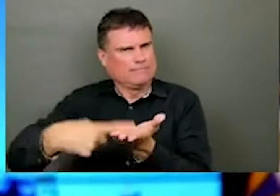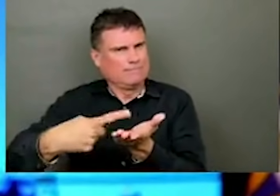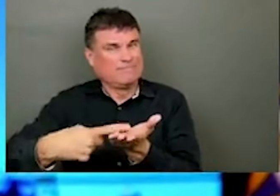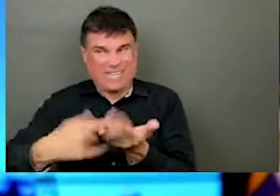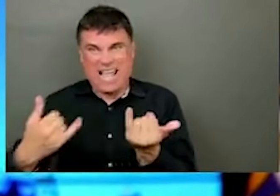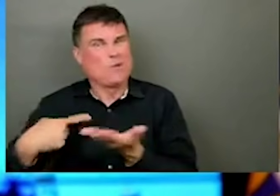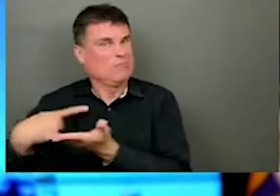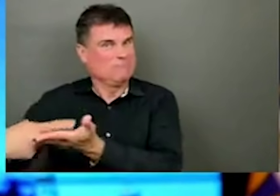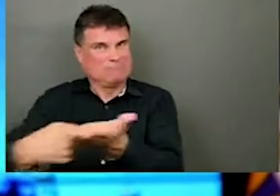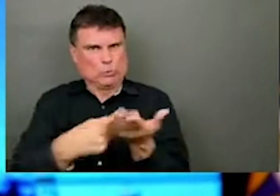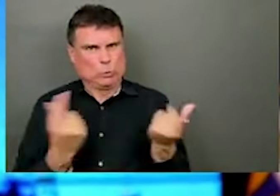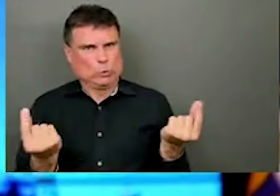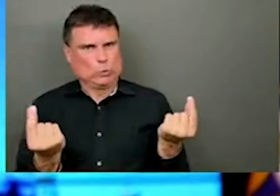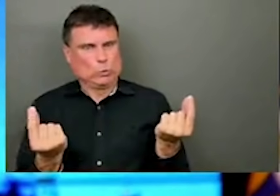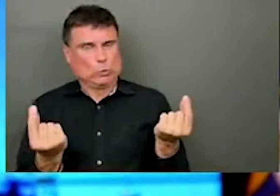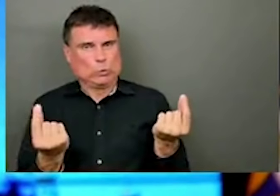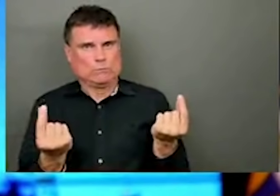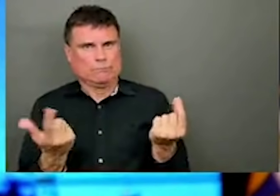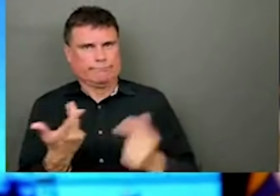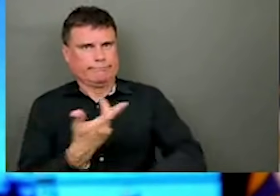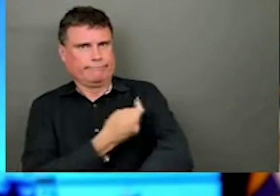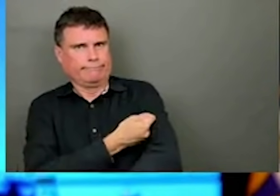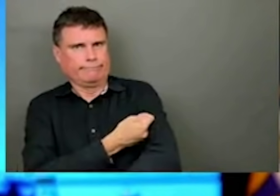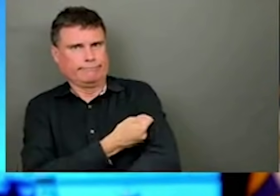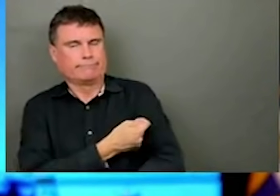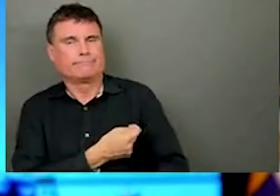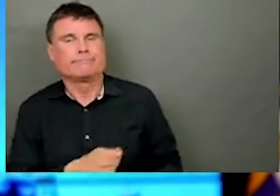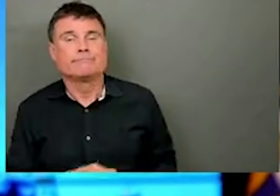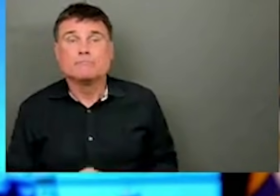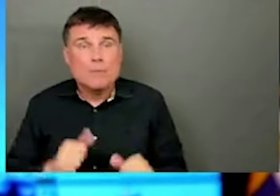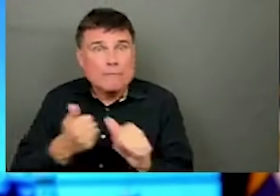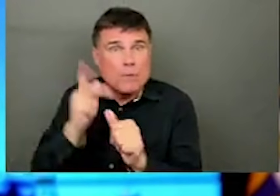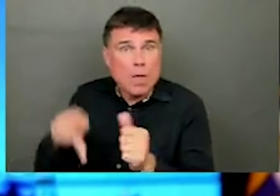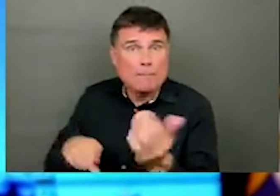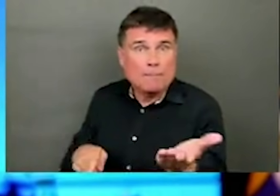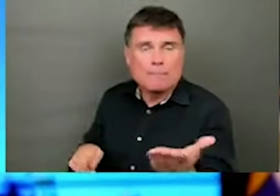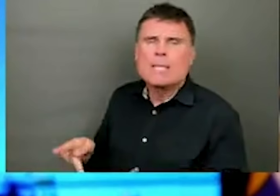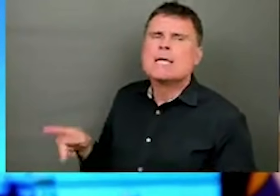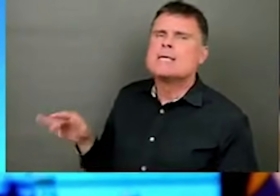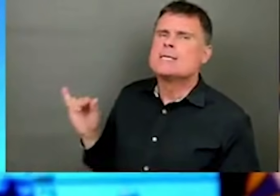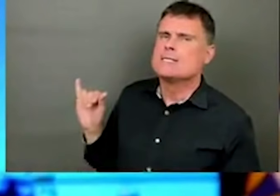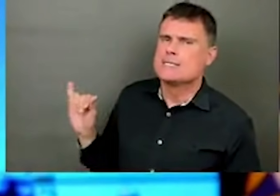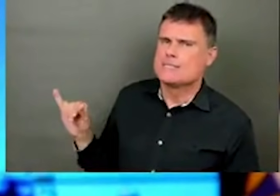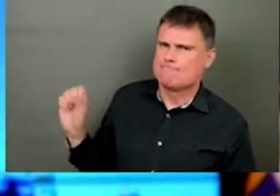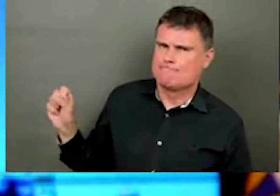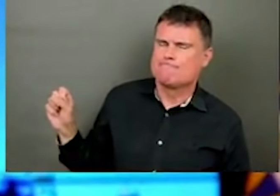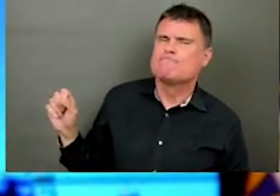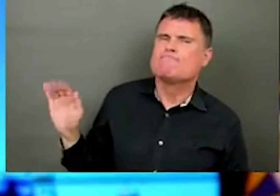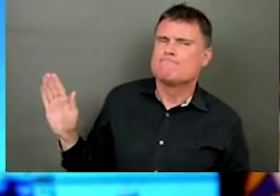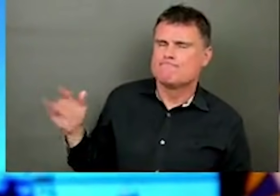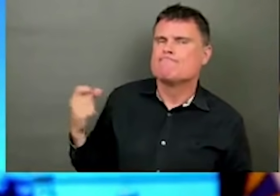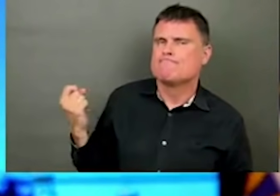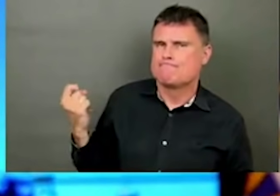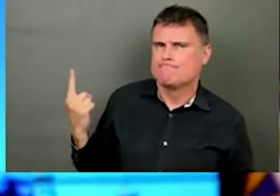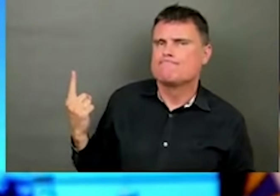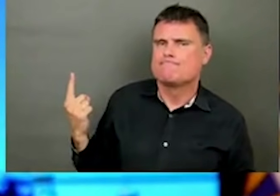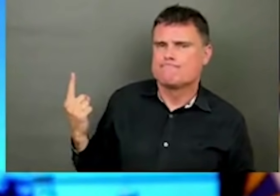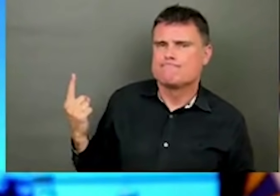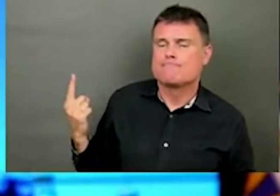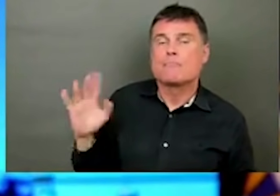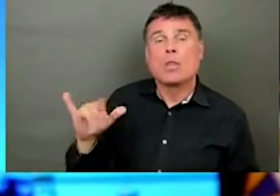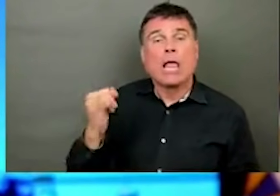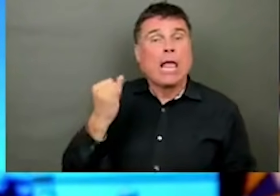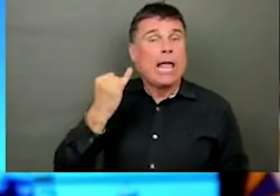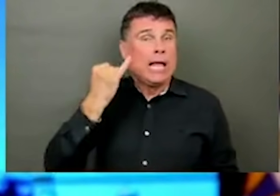Jawad? Yeah, thank you. So just to understand it better, even if businesses